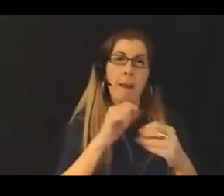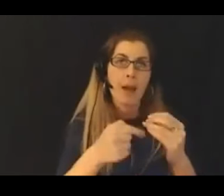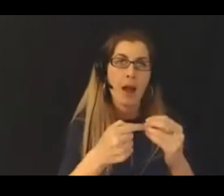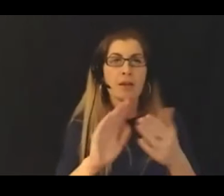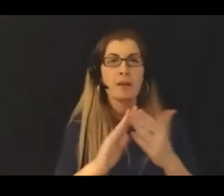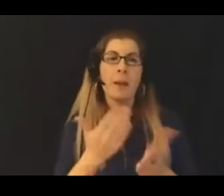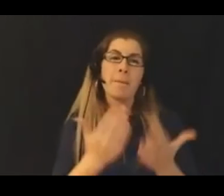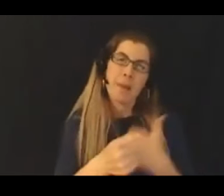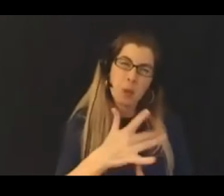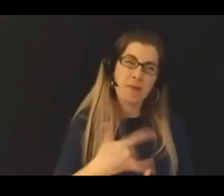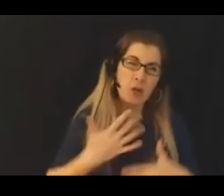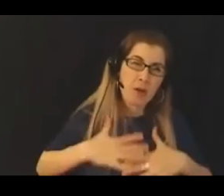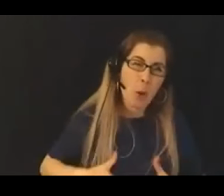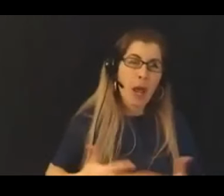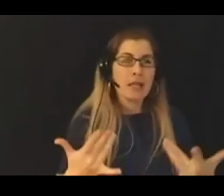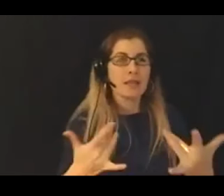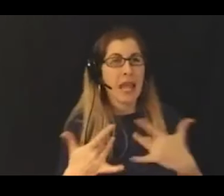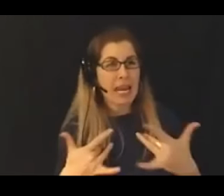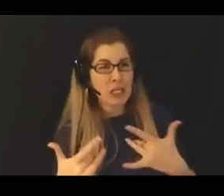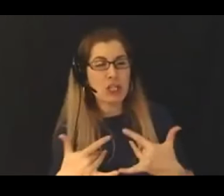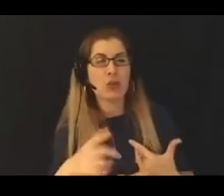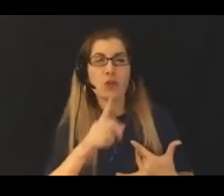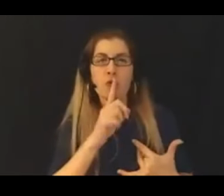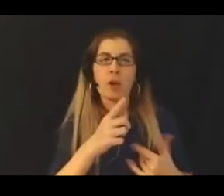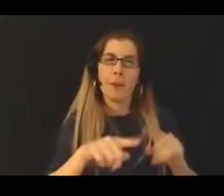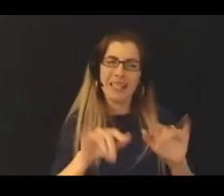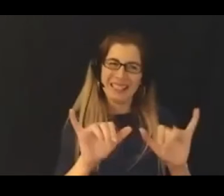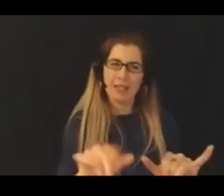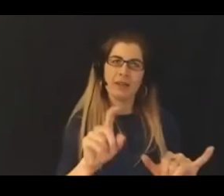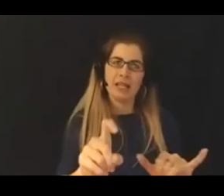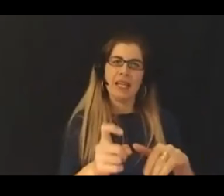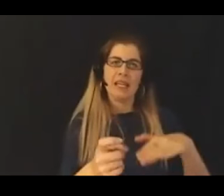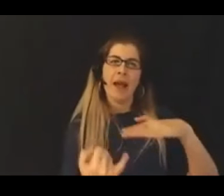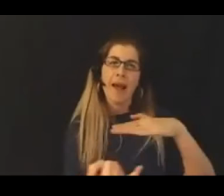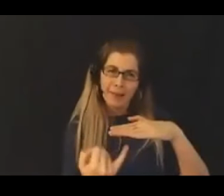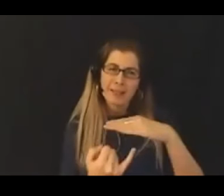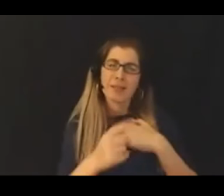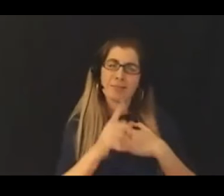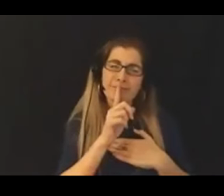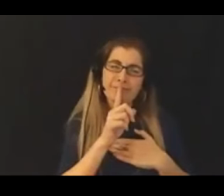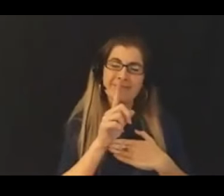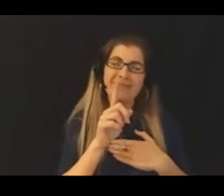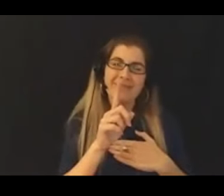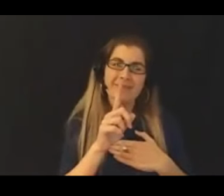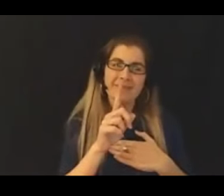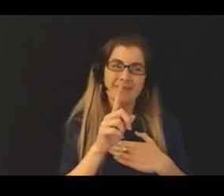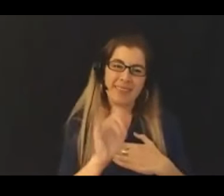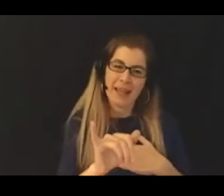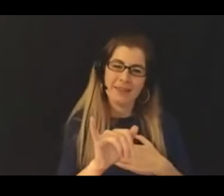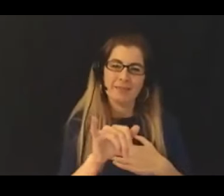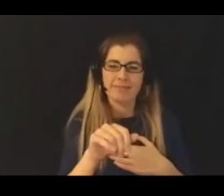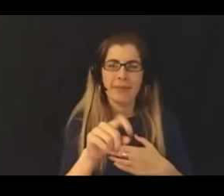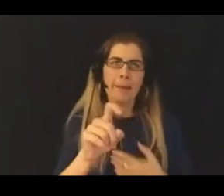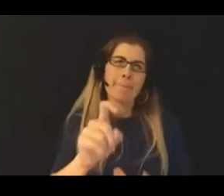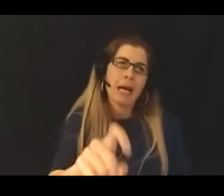you may feel anxious, but you need to socially isolate, and these things are kind of like a necessary thing that